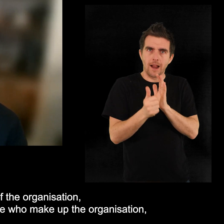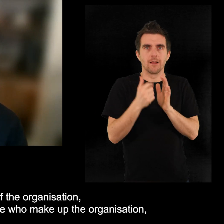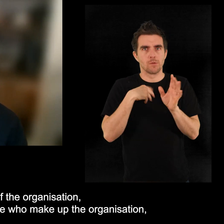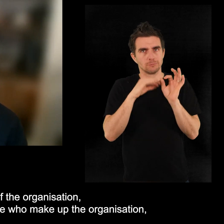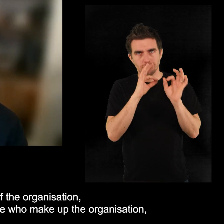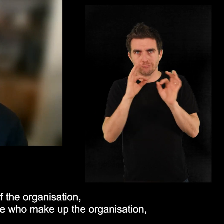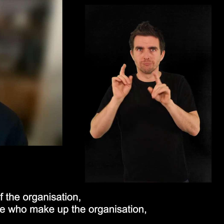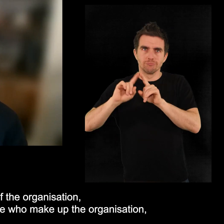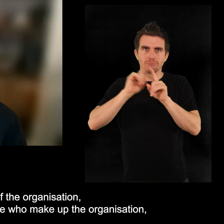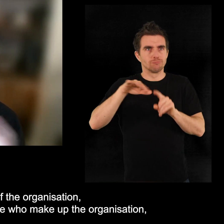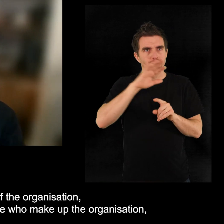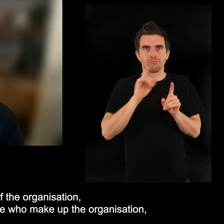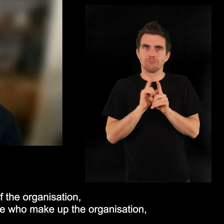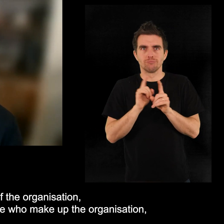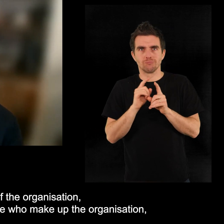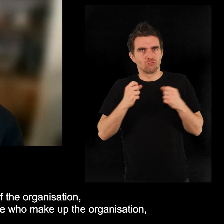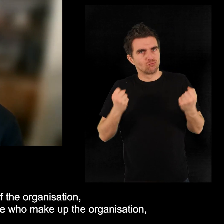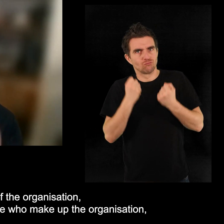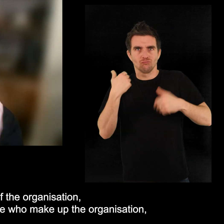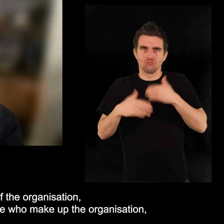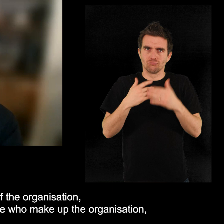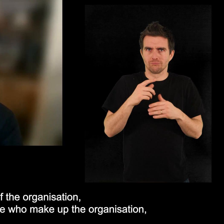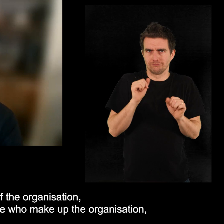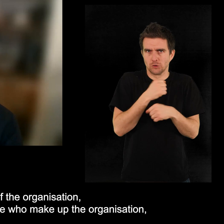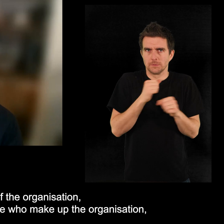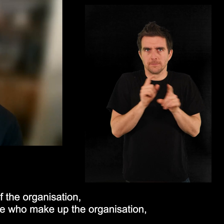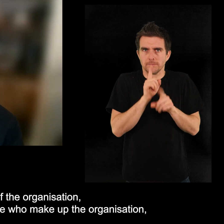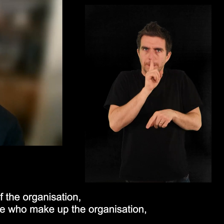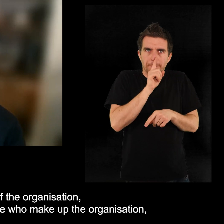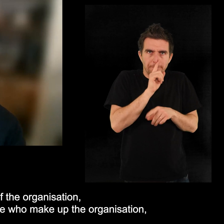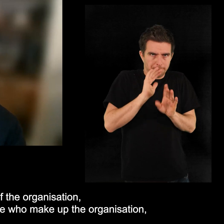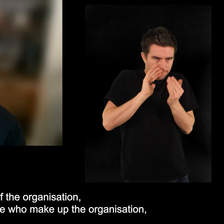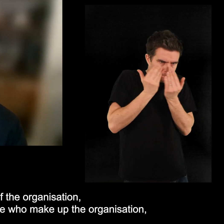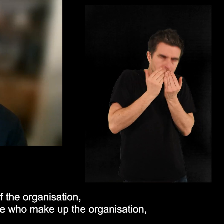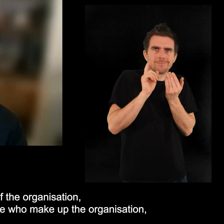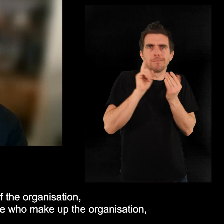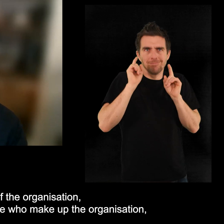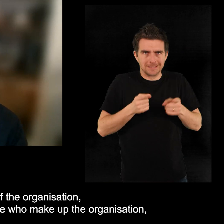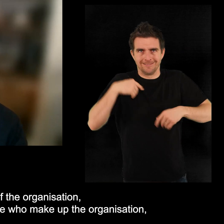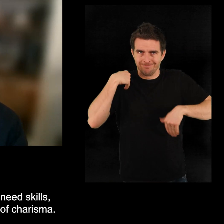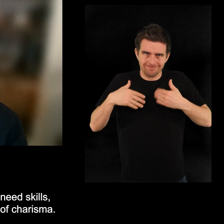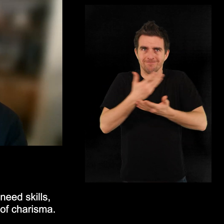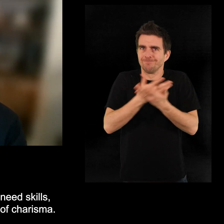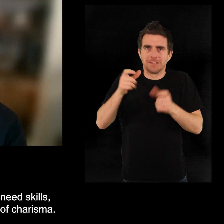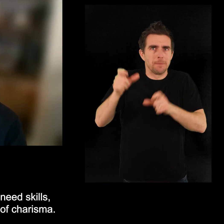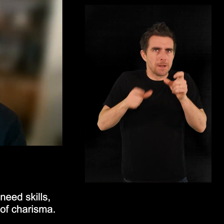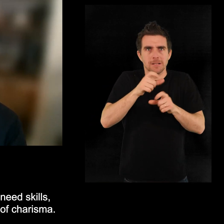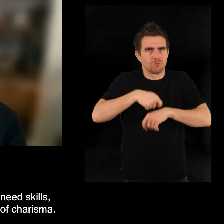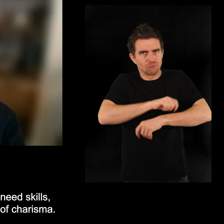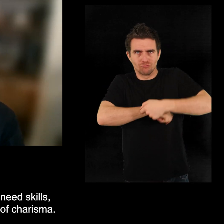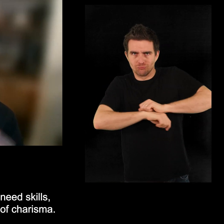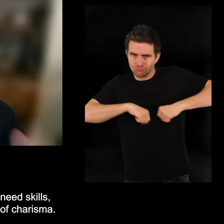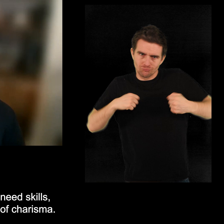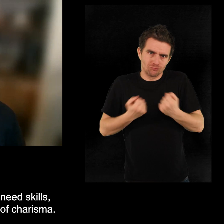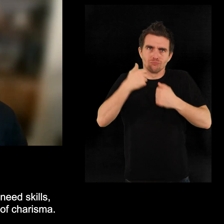leader? A deep interest in the aims of the organization, genuine interest in the people who make up the organization, active ambition, but you